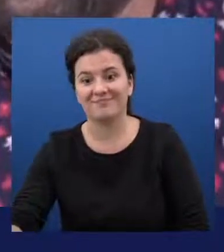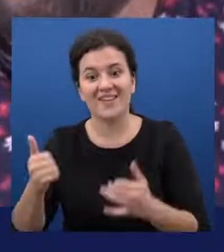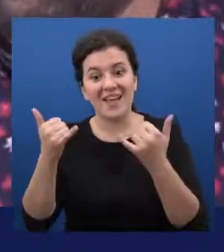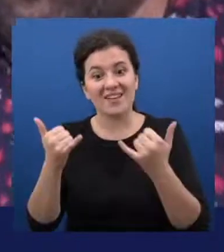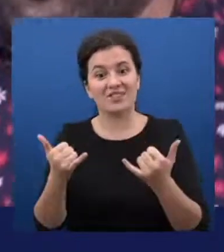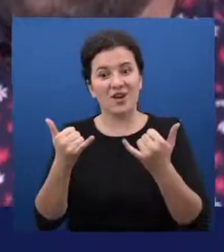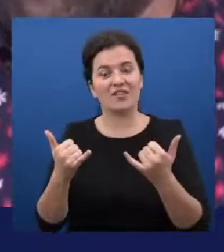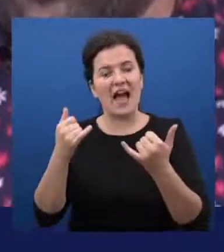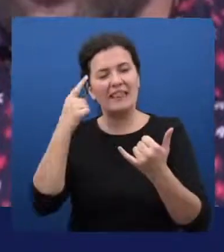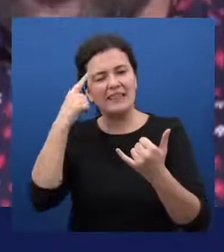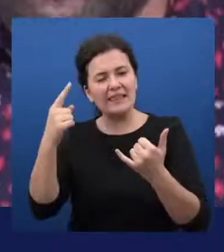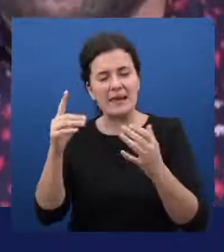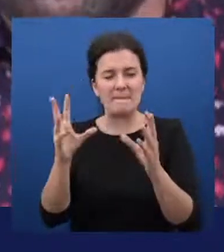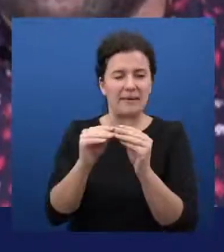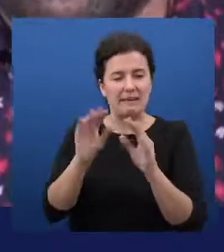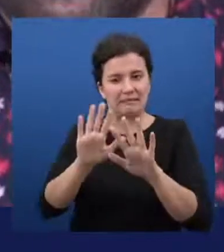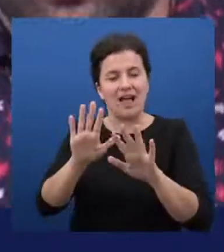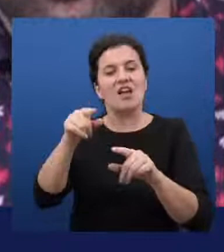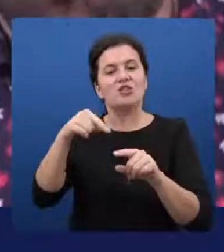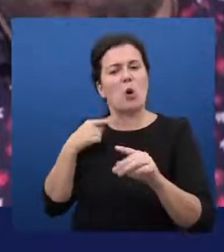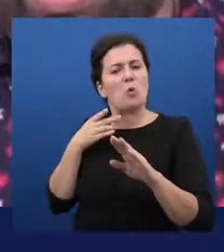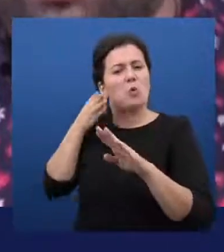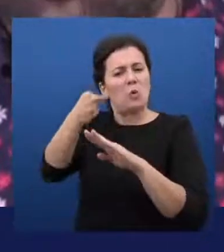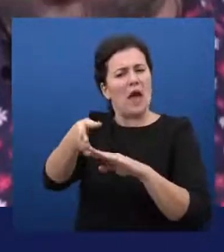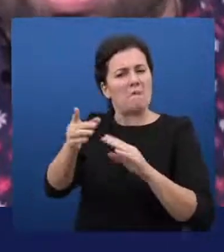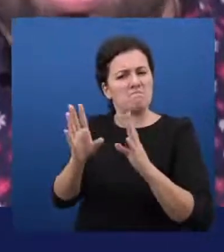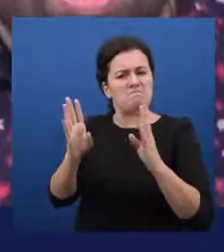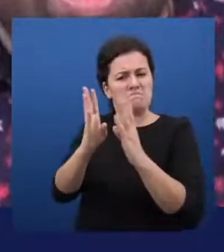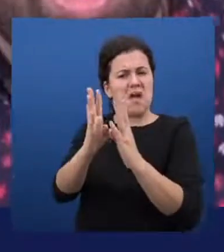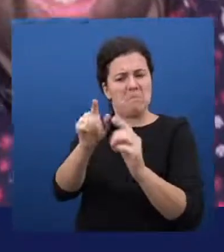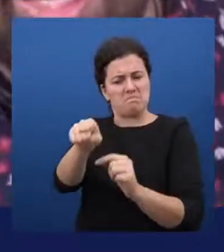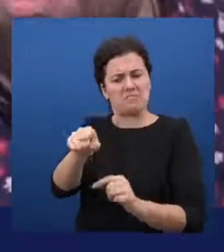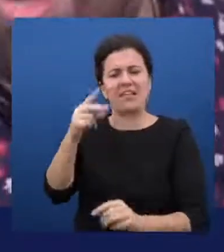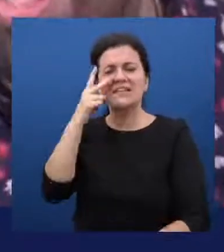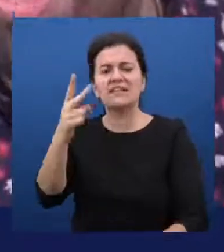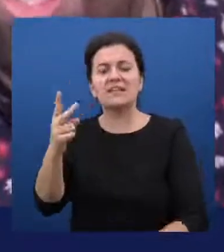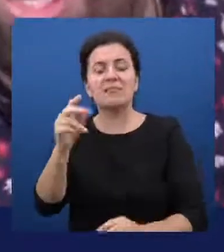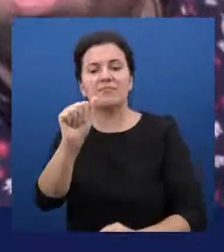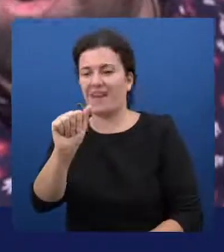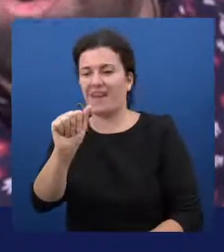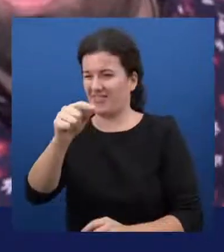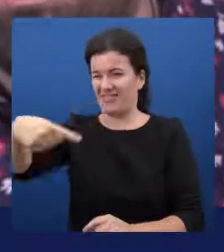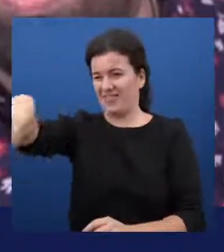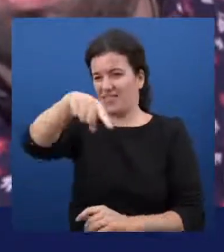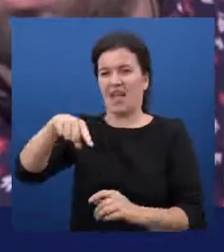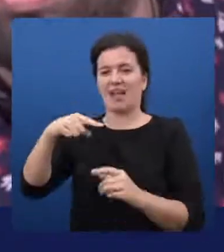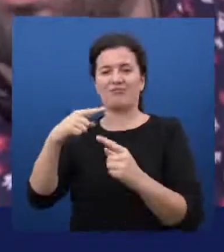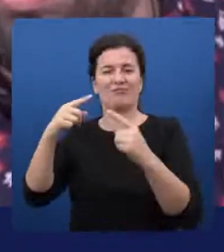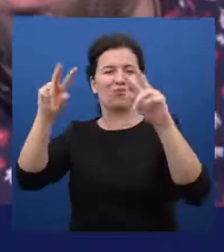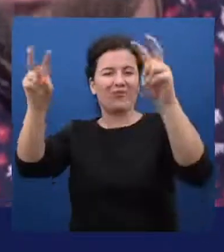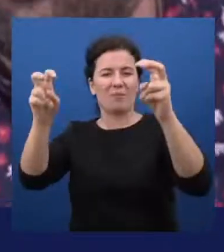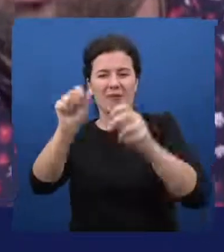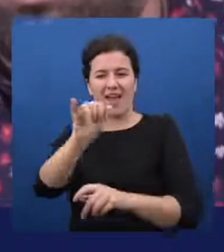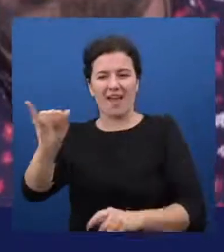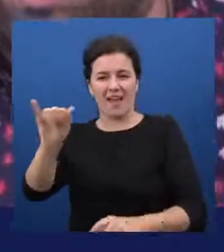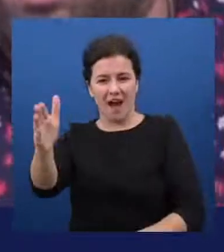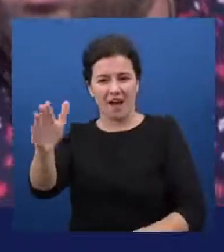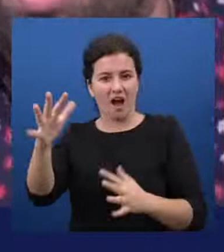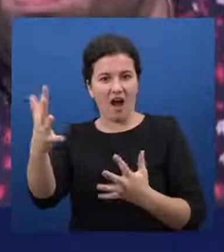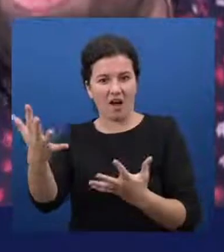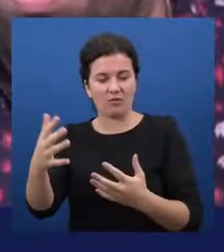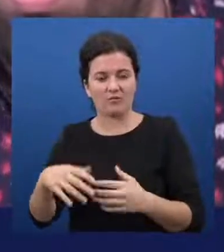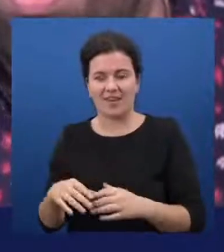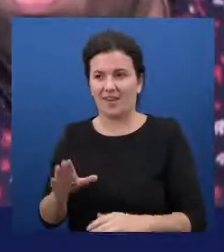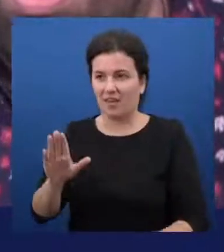they were talking about AI in such a way that I was like, hey, friends. But I'm going to stay. Sorry to bring this